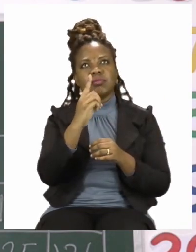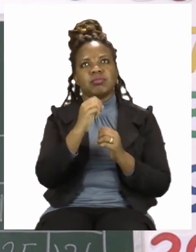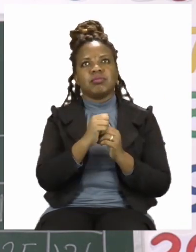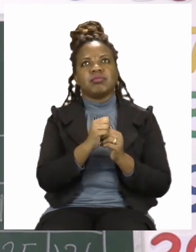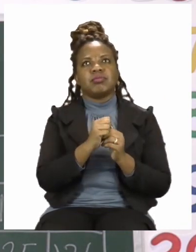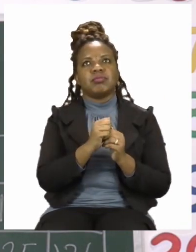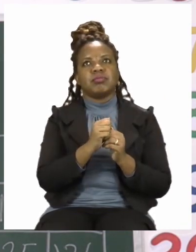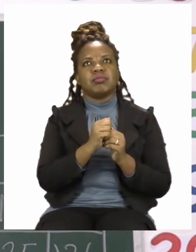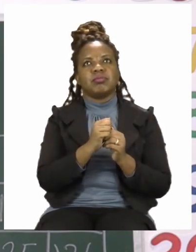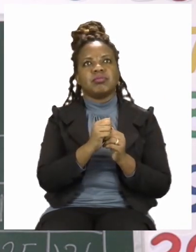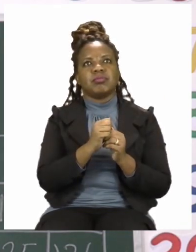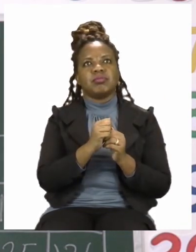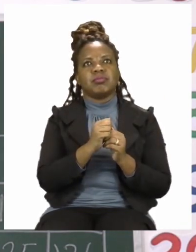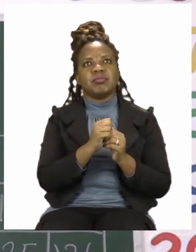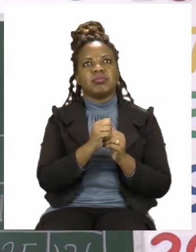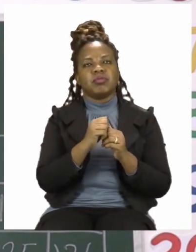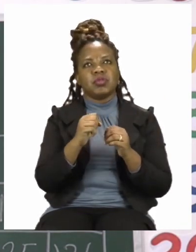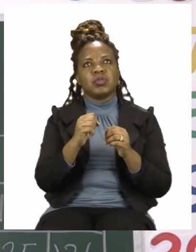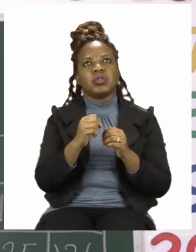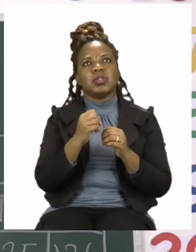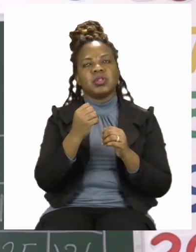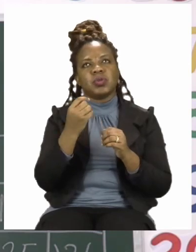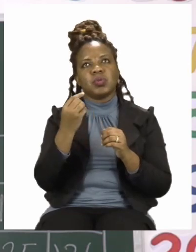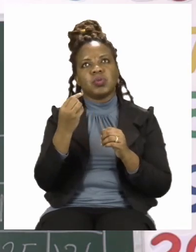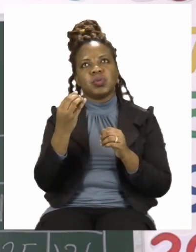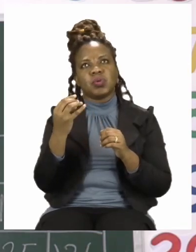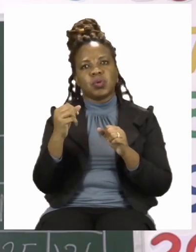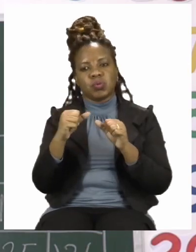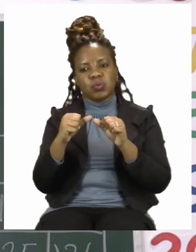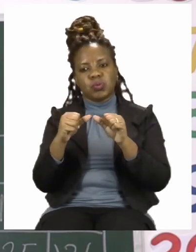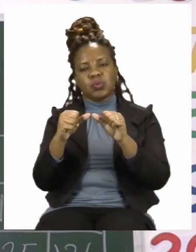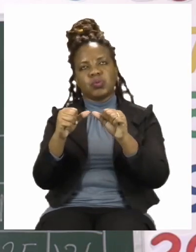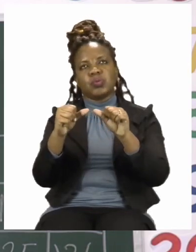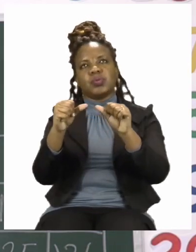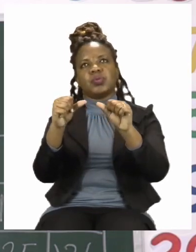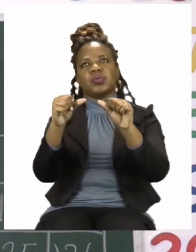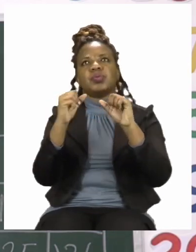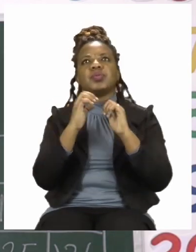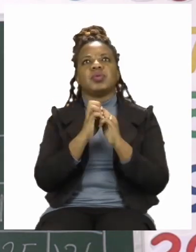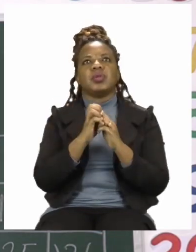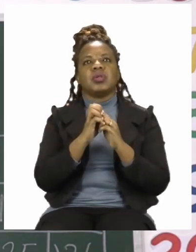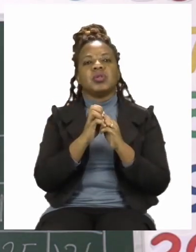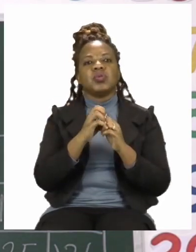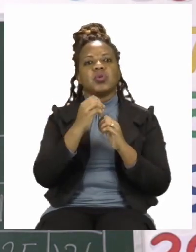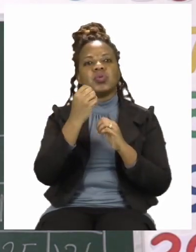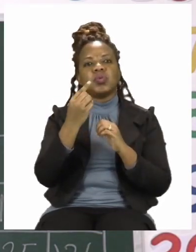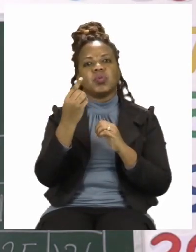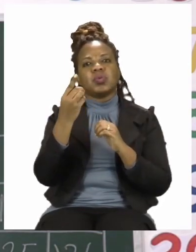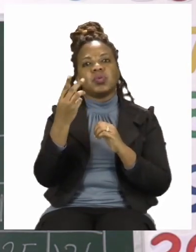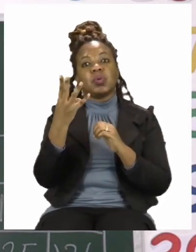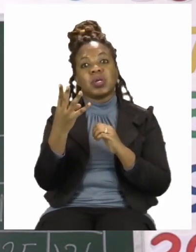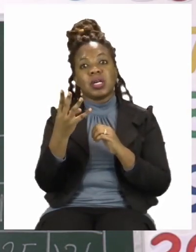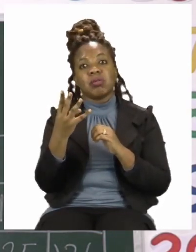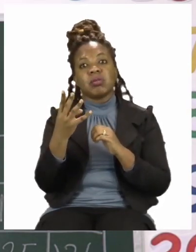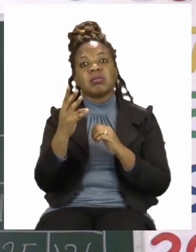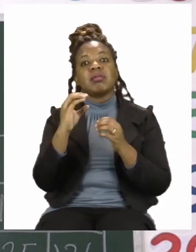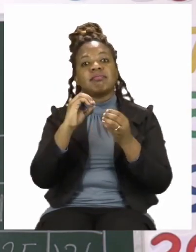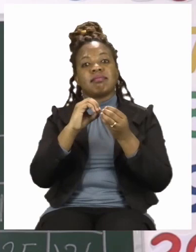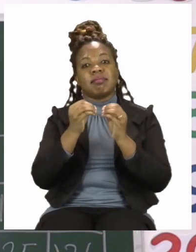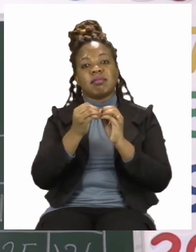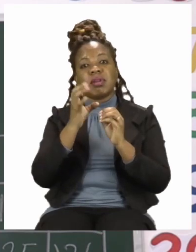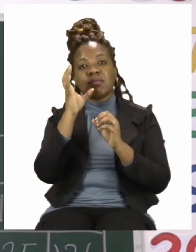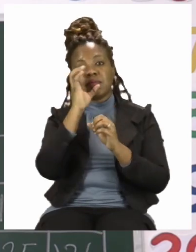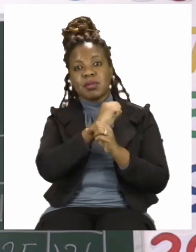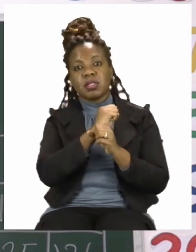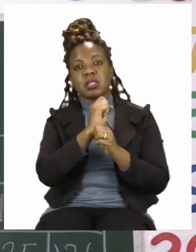101. And we want to count. So as we go, we will fill in the missing numbers. So please, boys and girls,